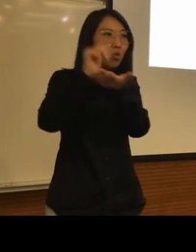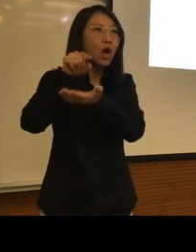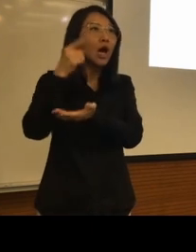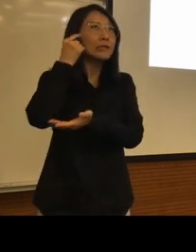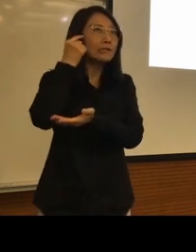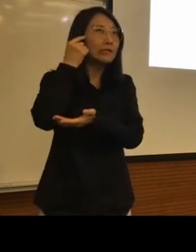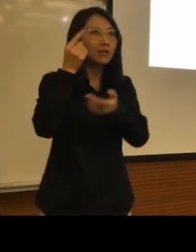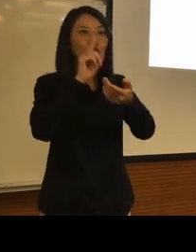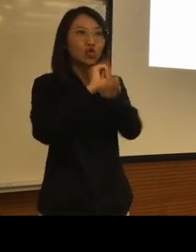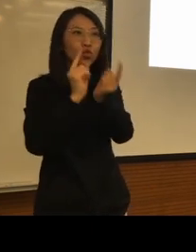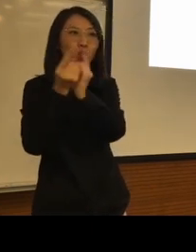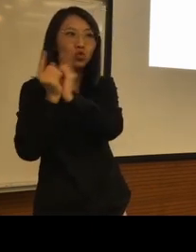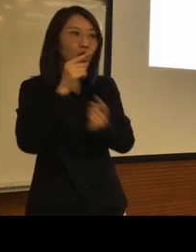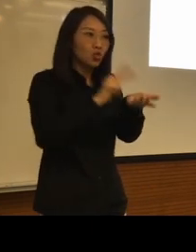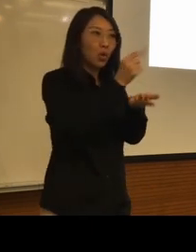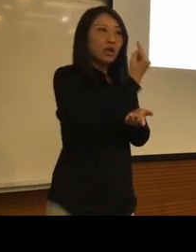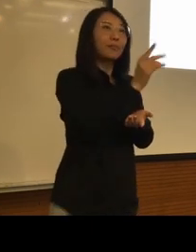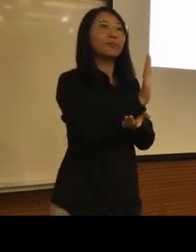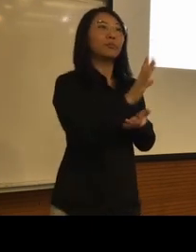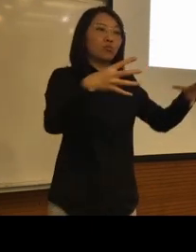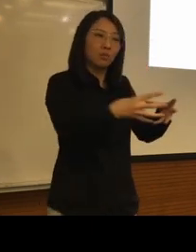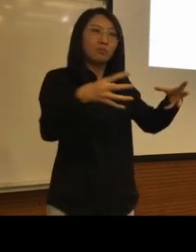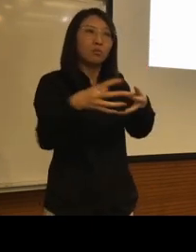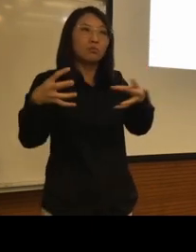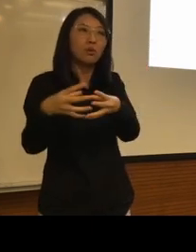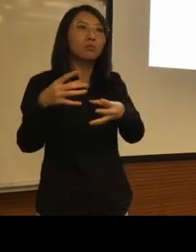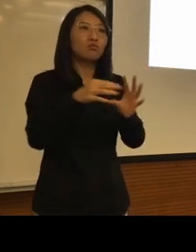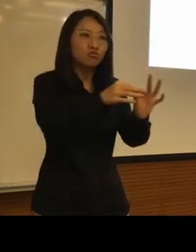as opposed to a single bit of knowledge.